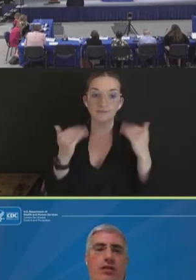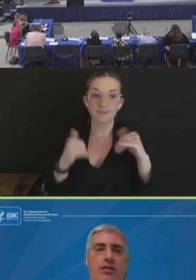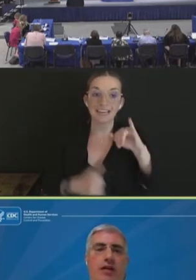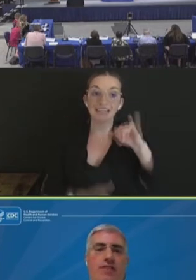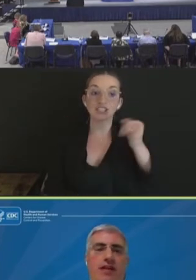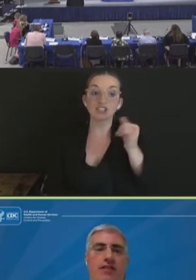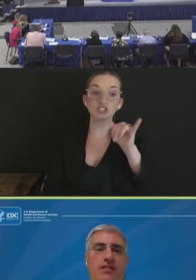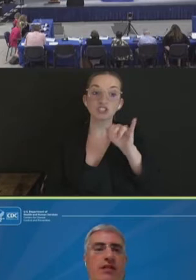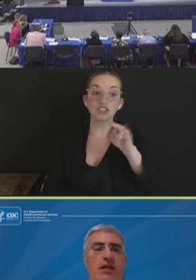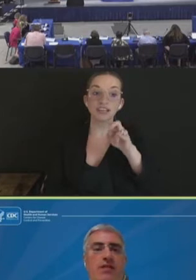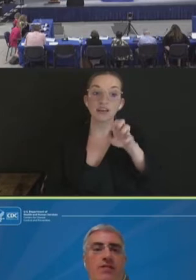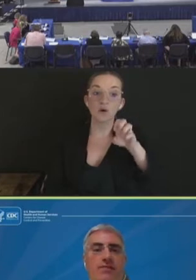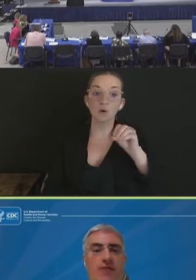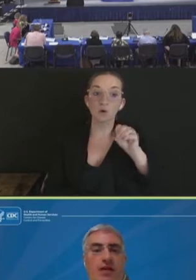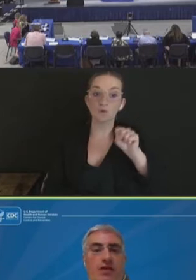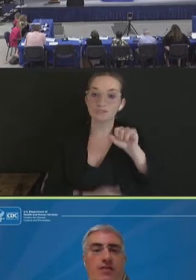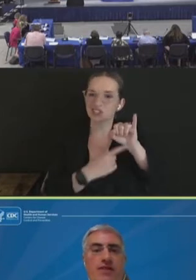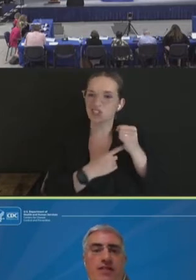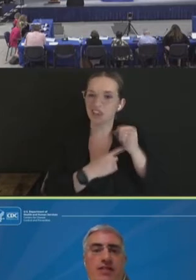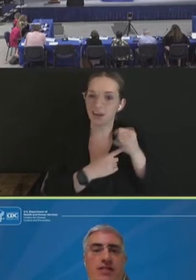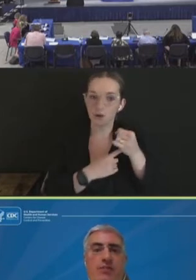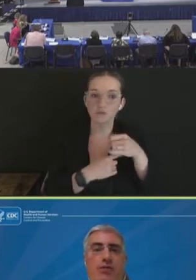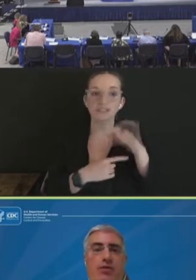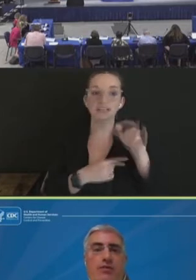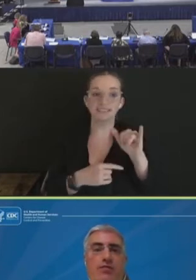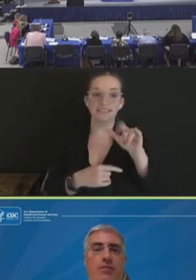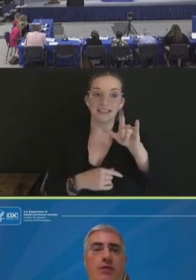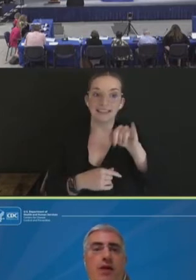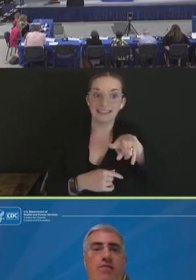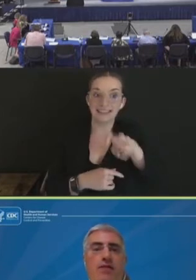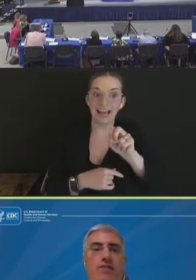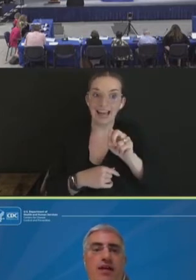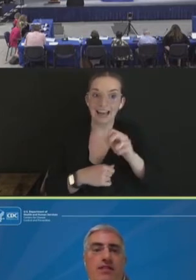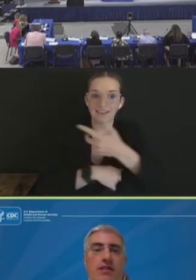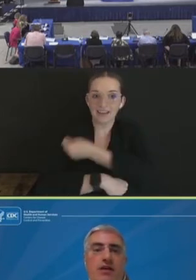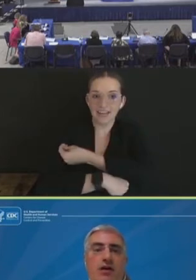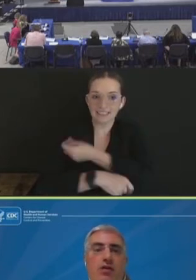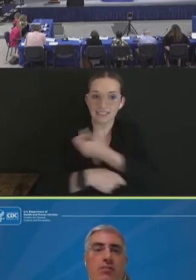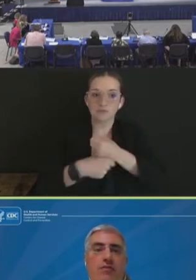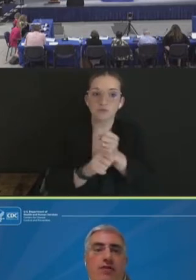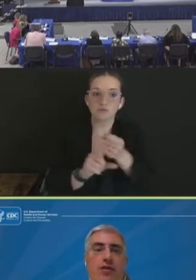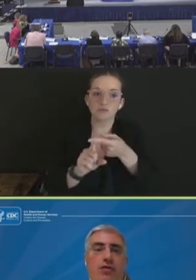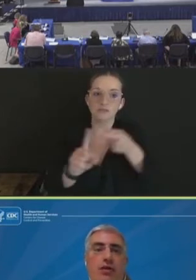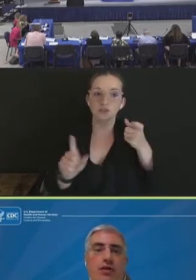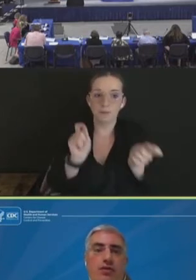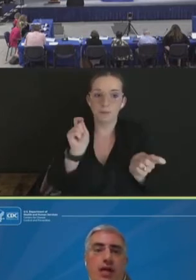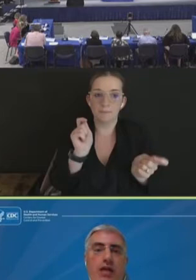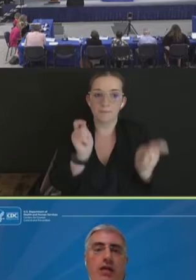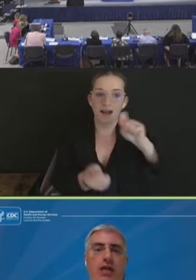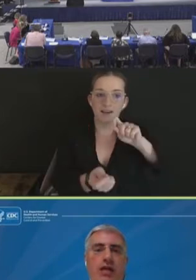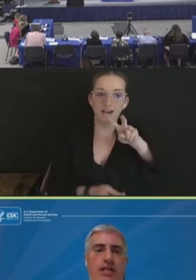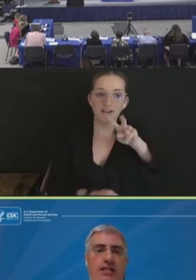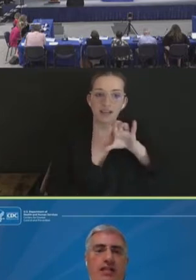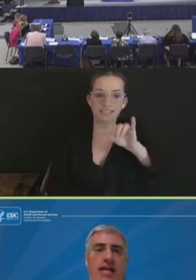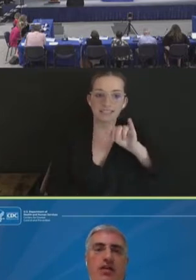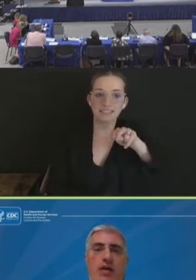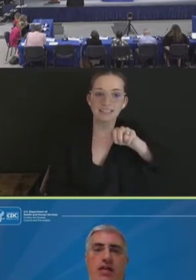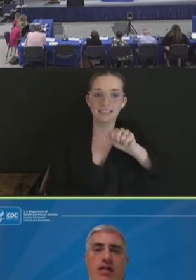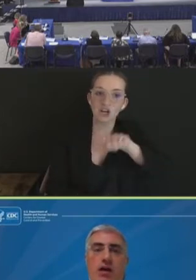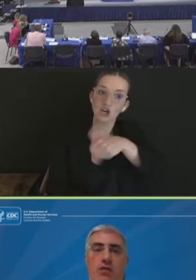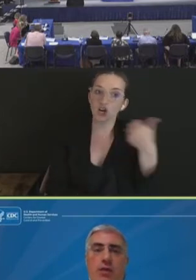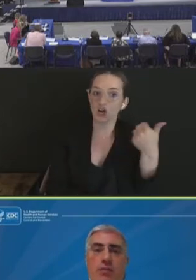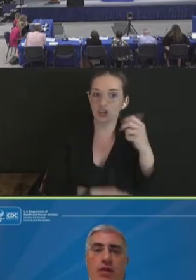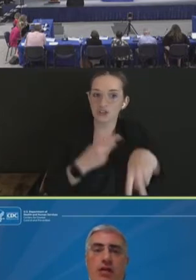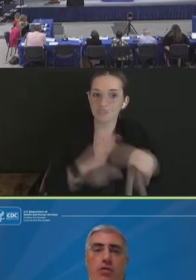Jynneos is a live vaccinia virus vaccine produced from the modified Vaccinia onca Bavarian Nordic strain. It's an